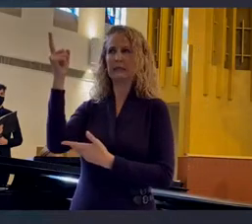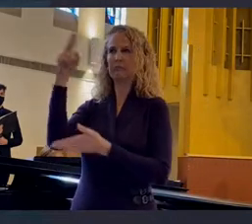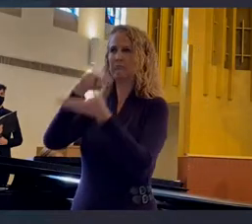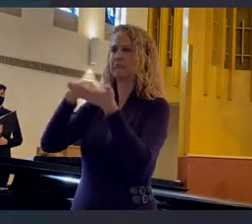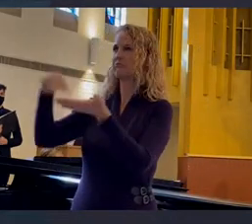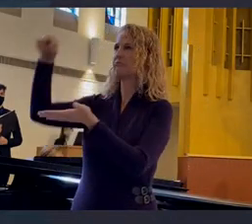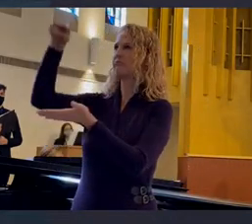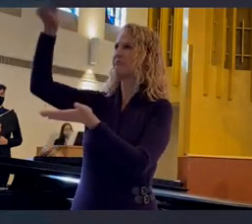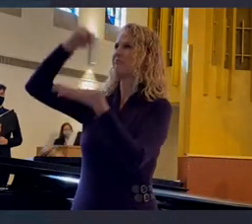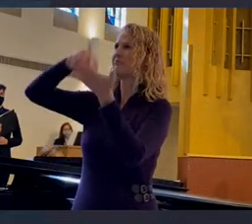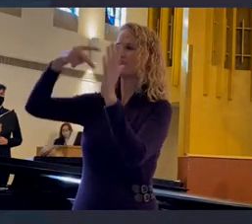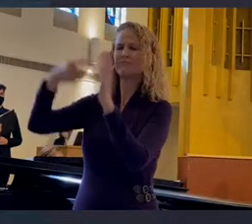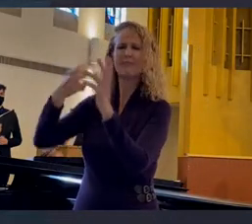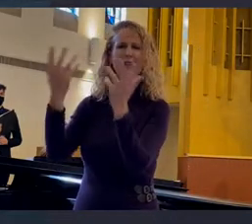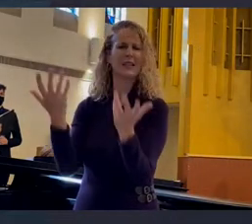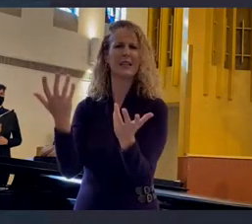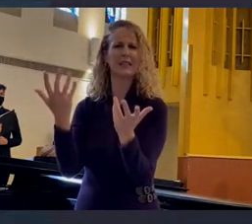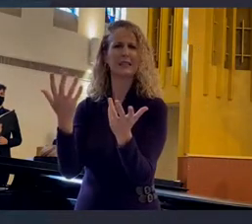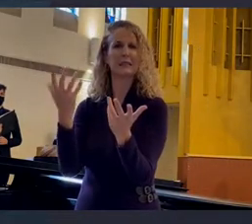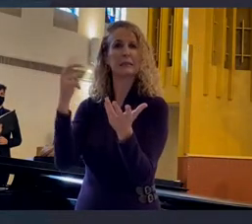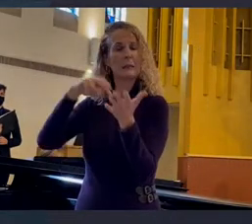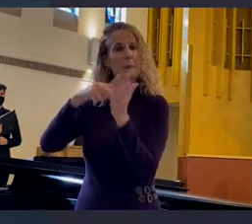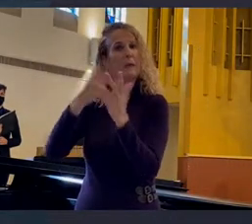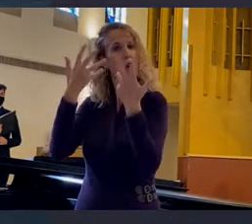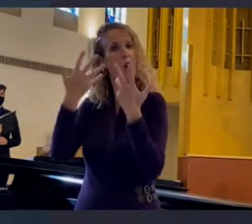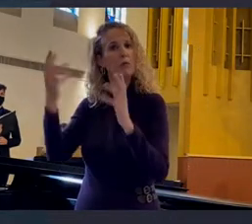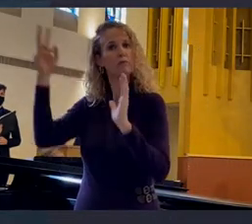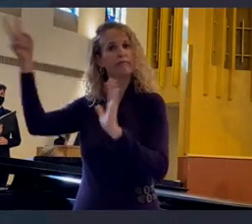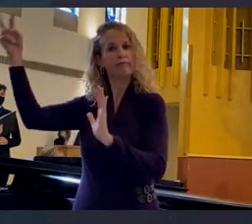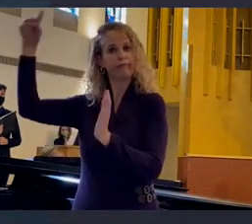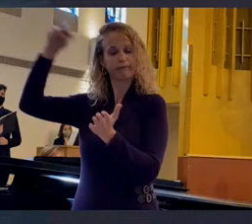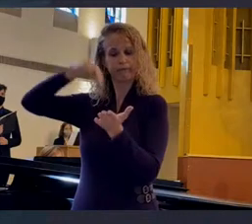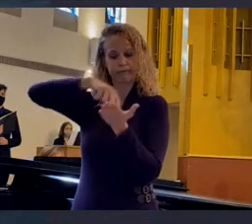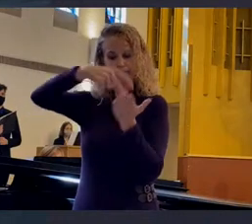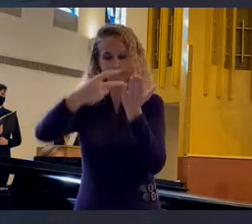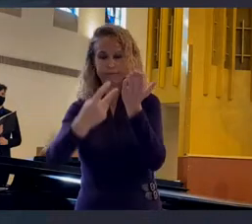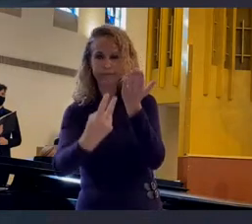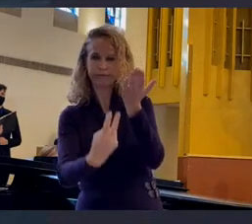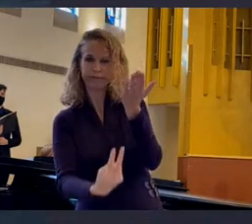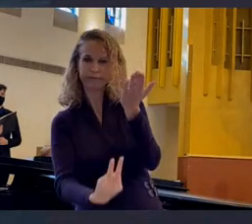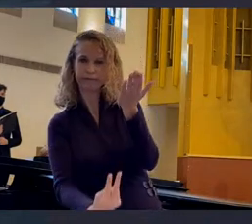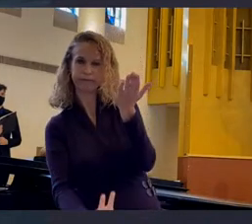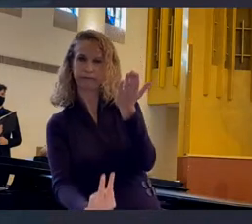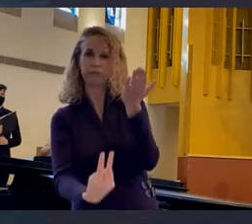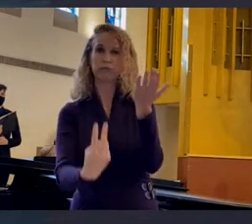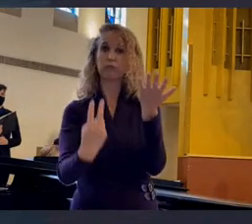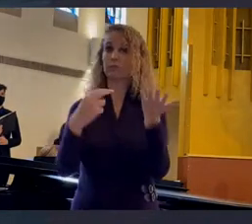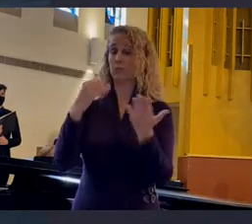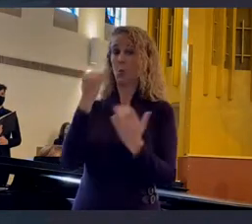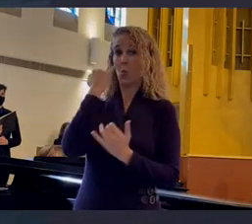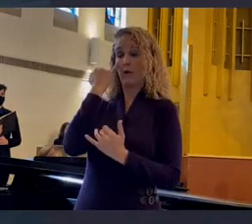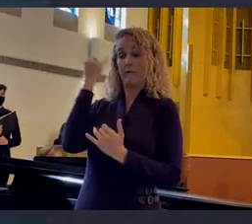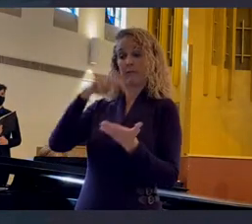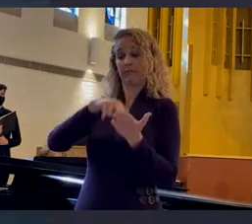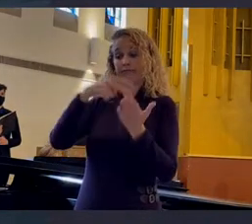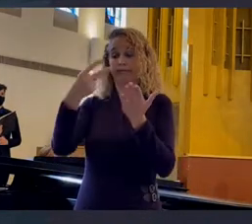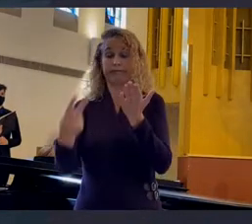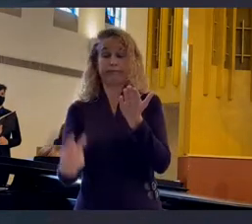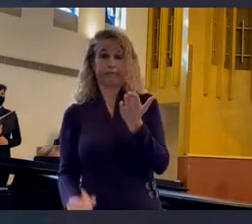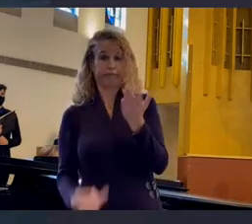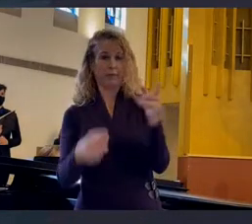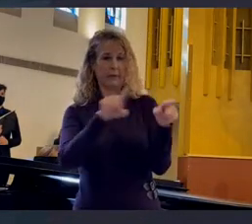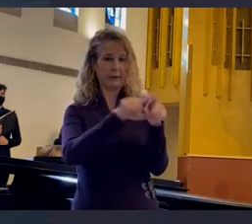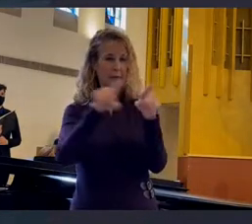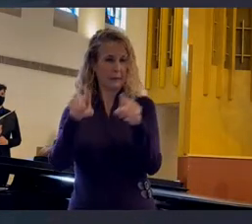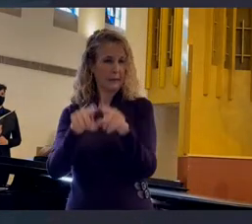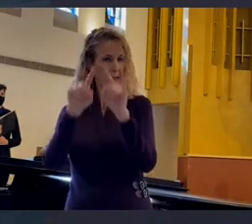ascended mean except that he also descended into the lower regions of the earth? The one who descended is also the